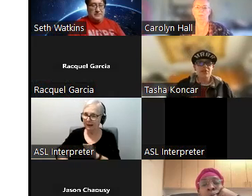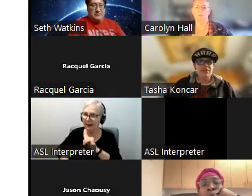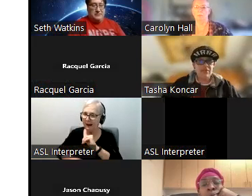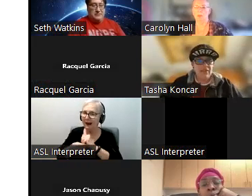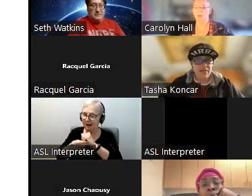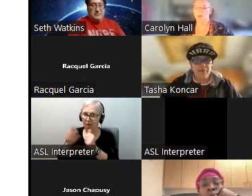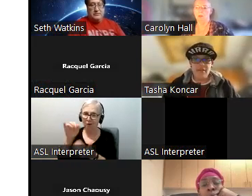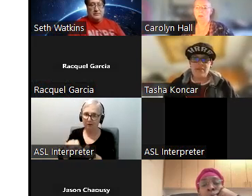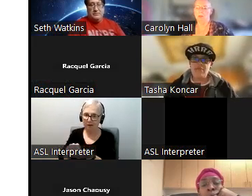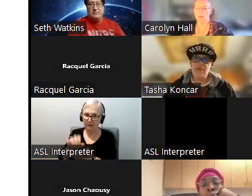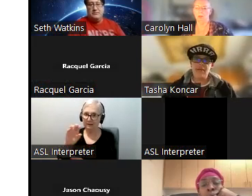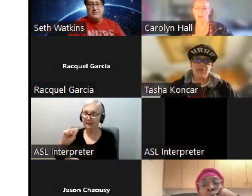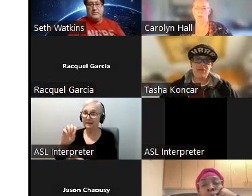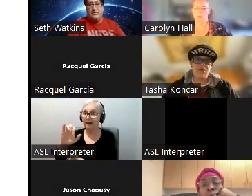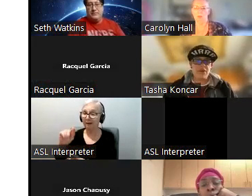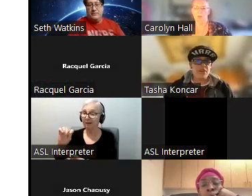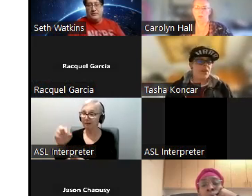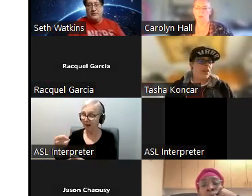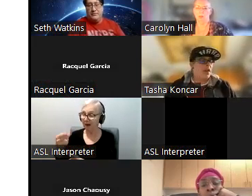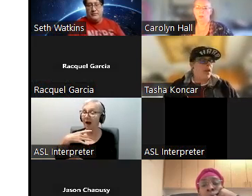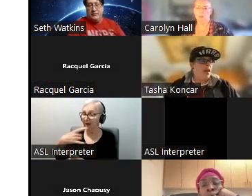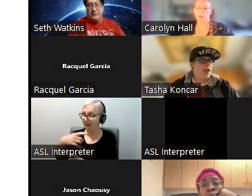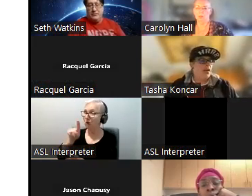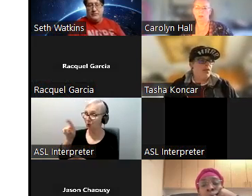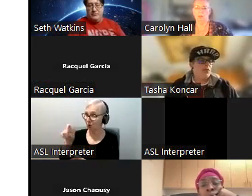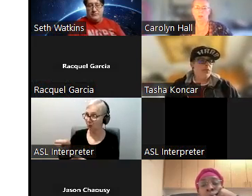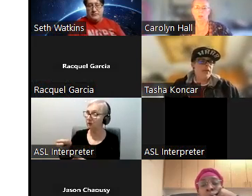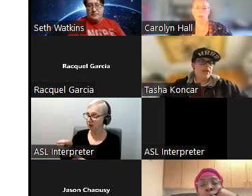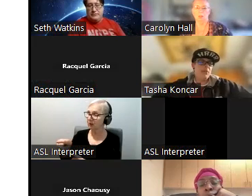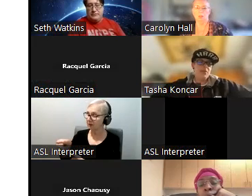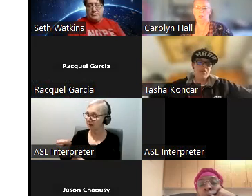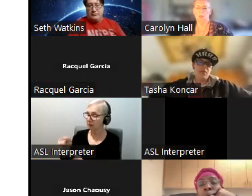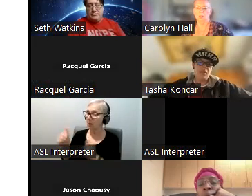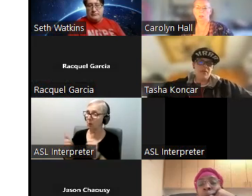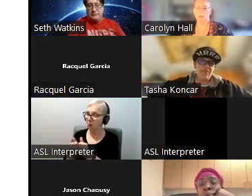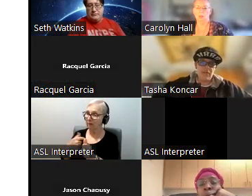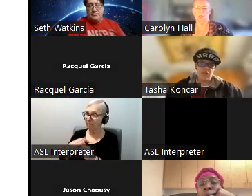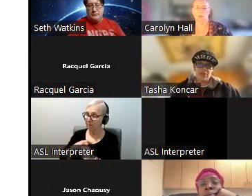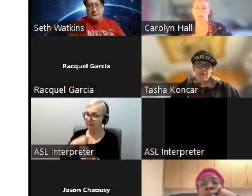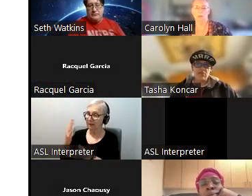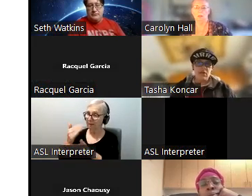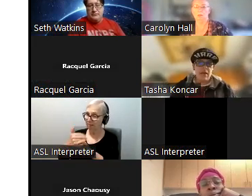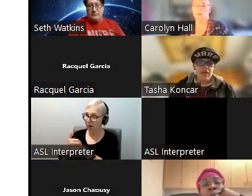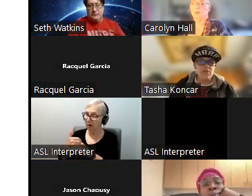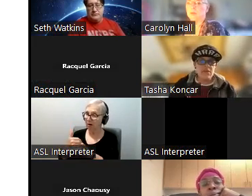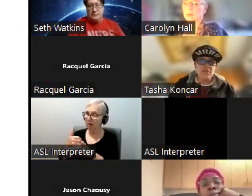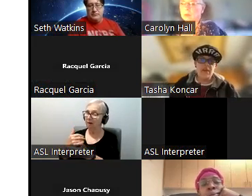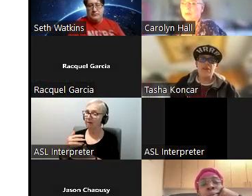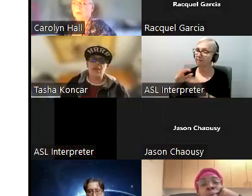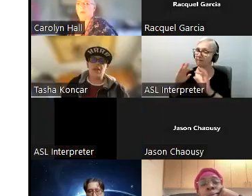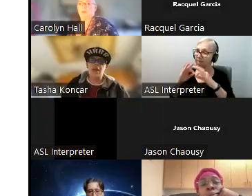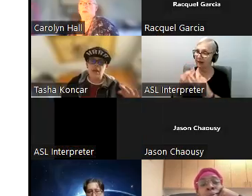that, Seth? Because I really liked your question. And with me being a part of the Family Voice Council and as well